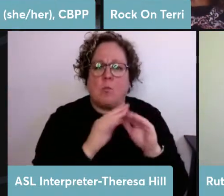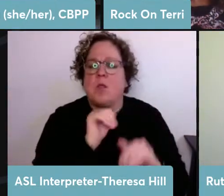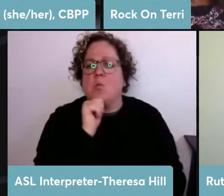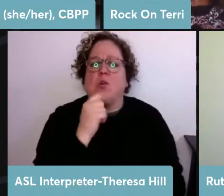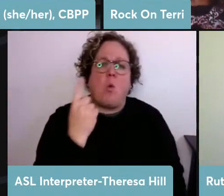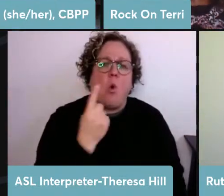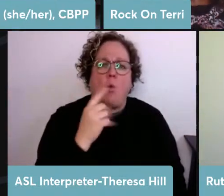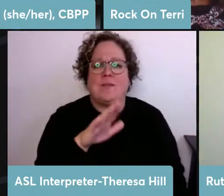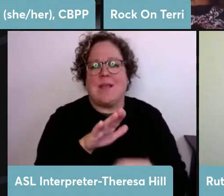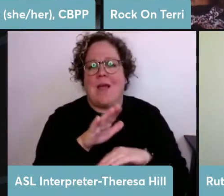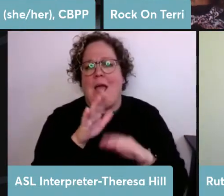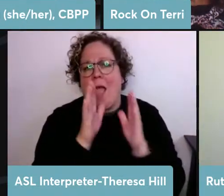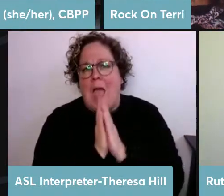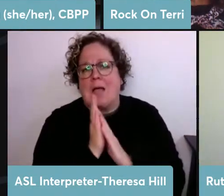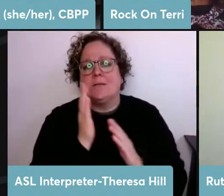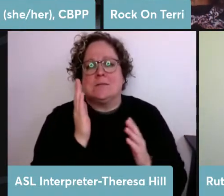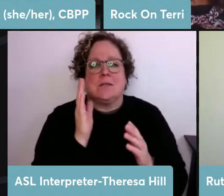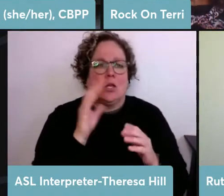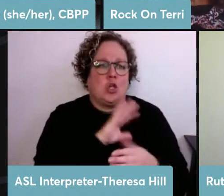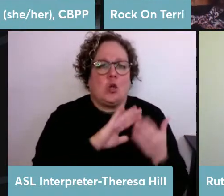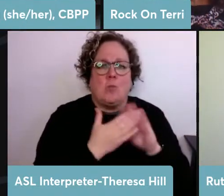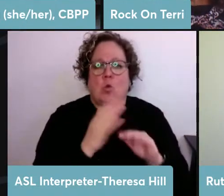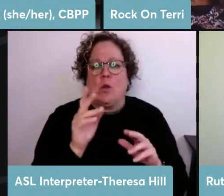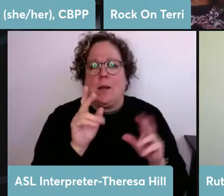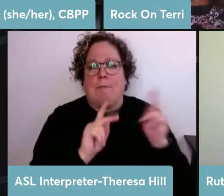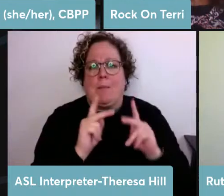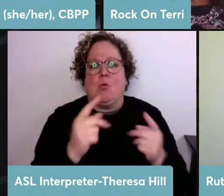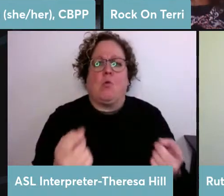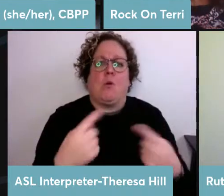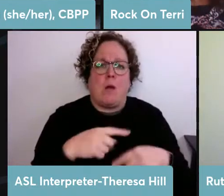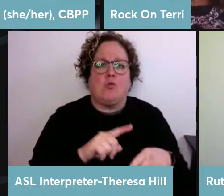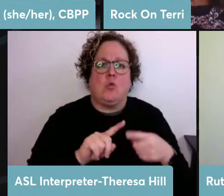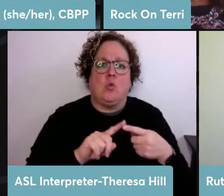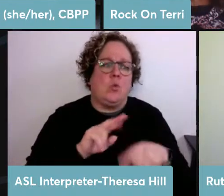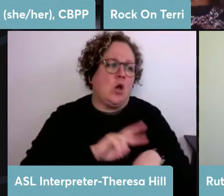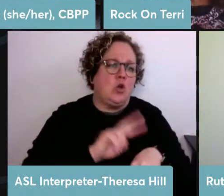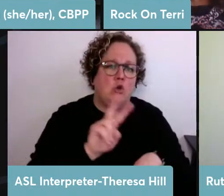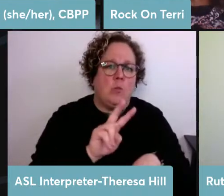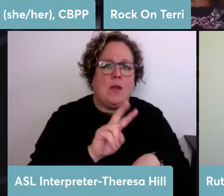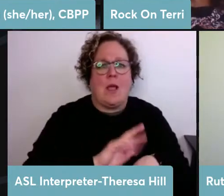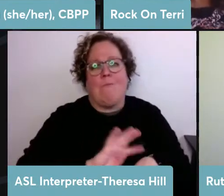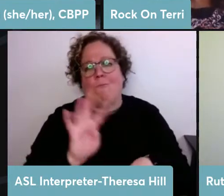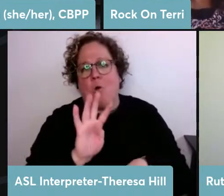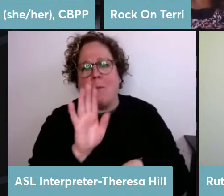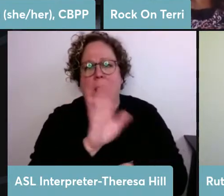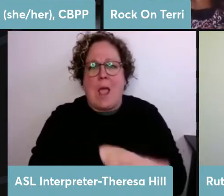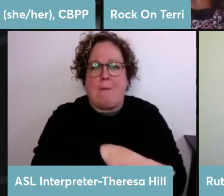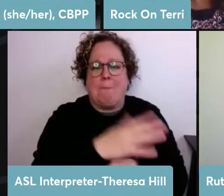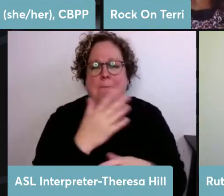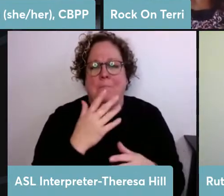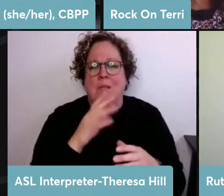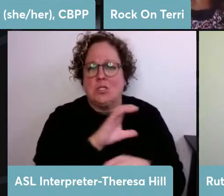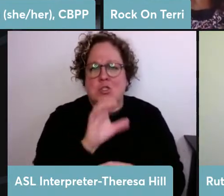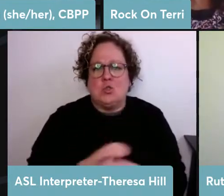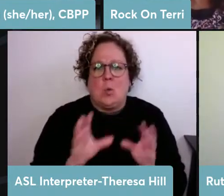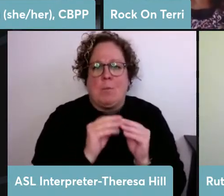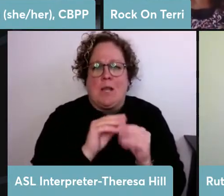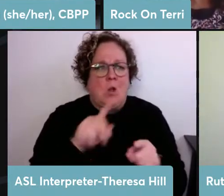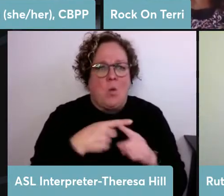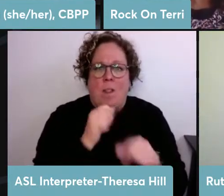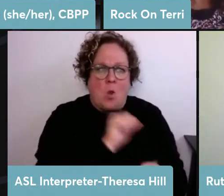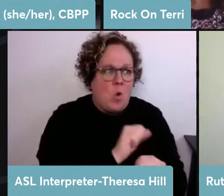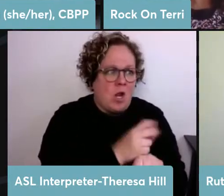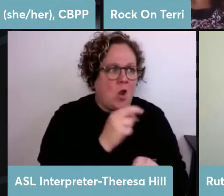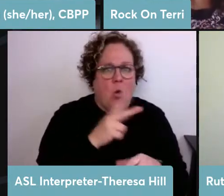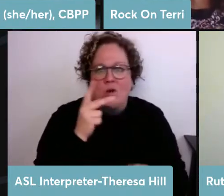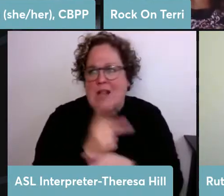to a 2 p.m. or a 4 p.m. Zoom meeting when they're at work or taking care of family members or just living their lives.